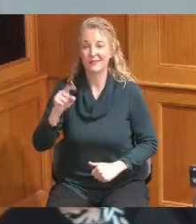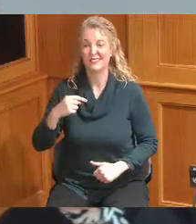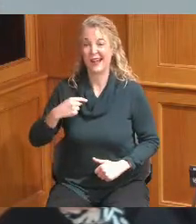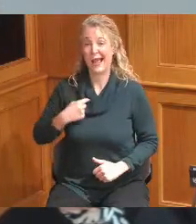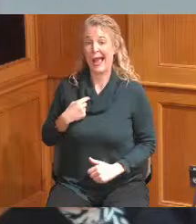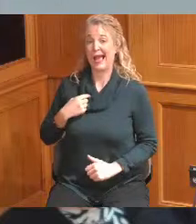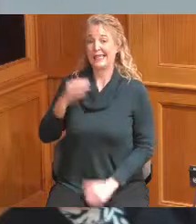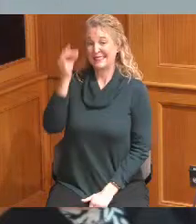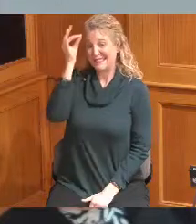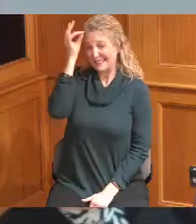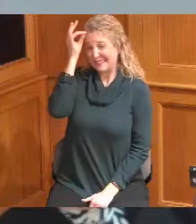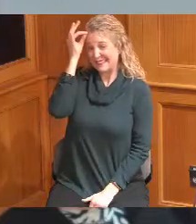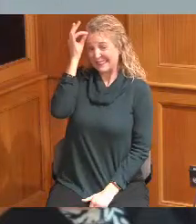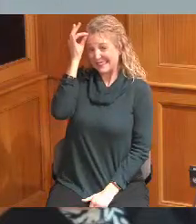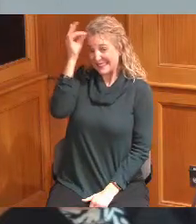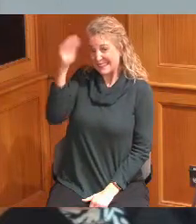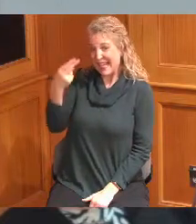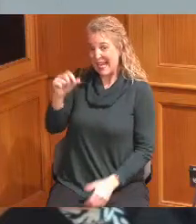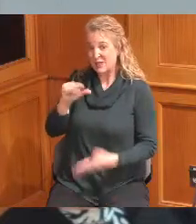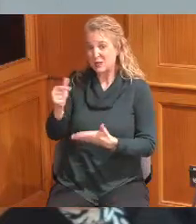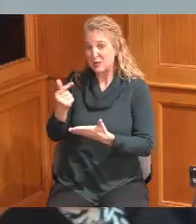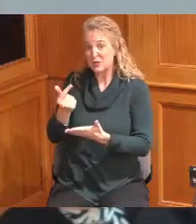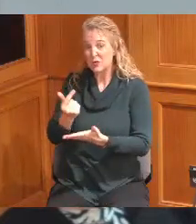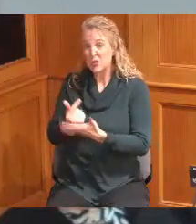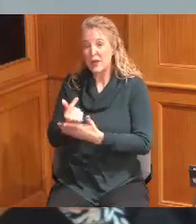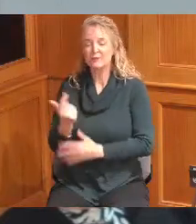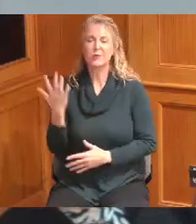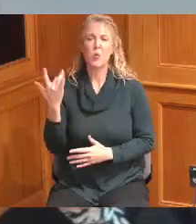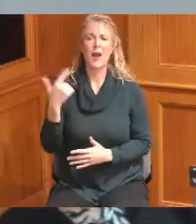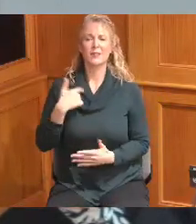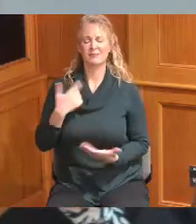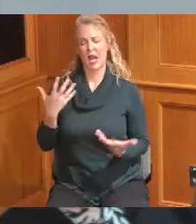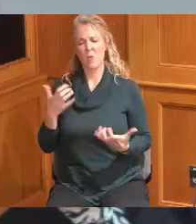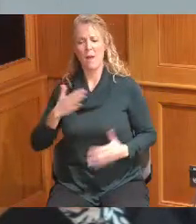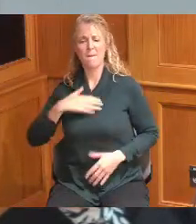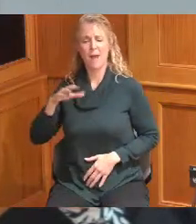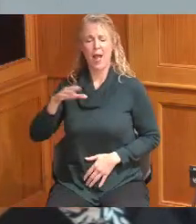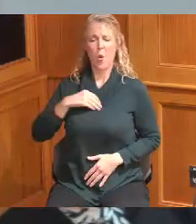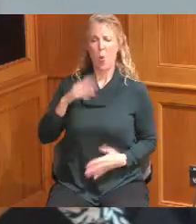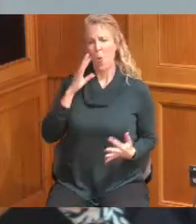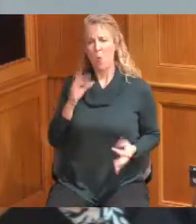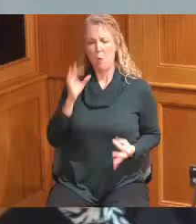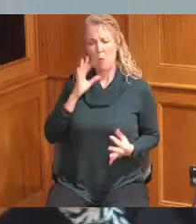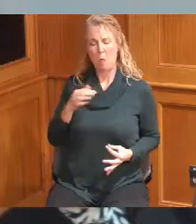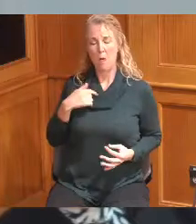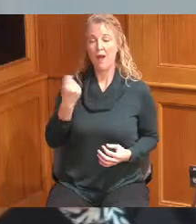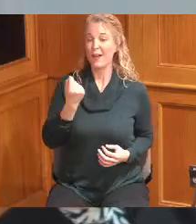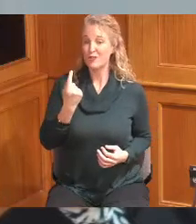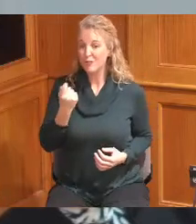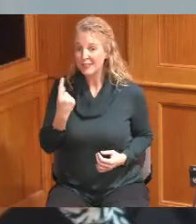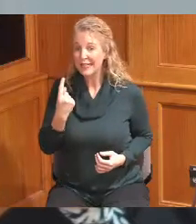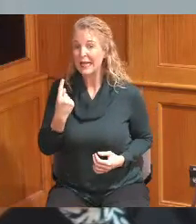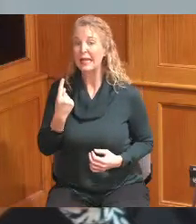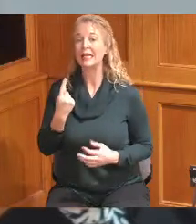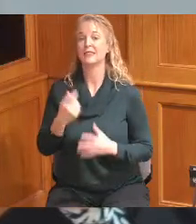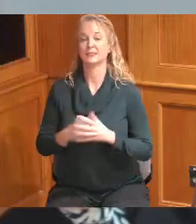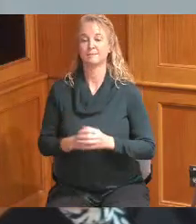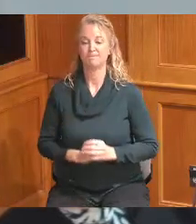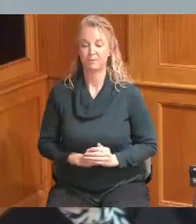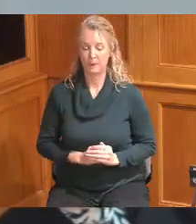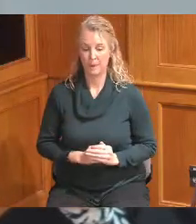barely graduated high school because I wanted to do things my own way, I understand that